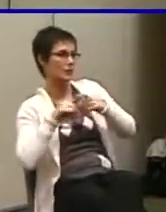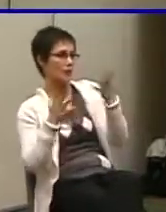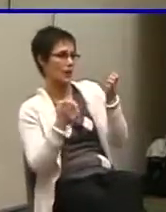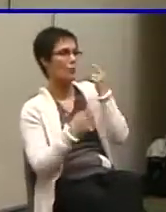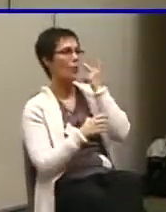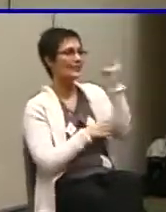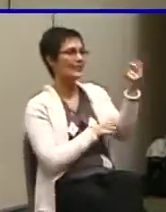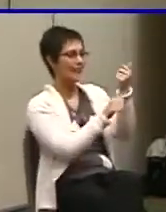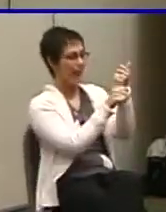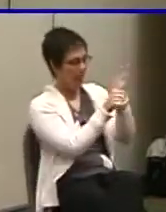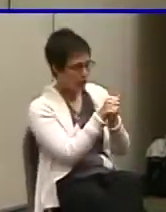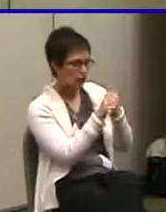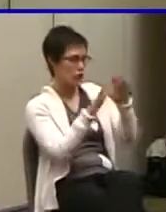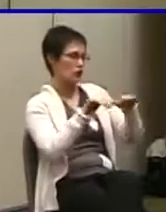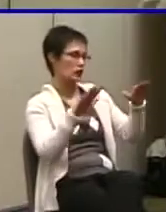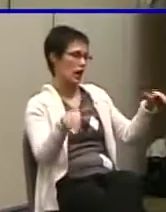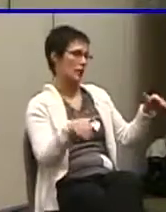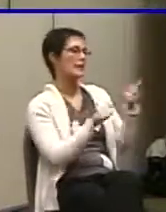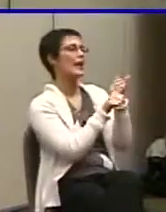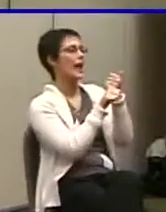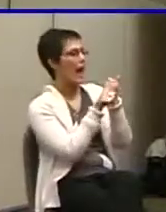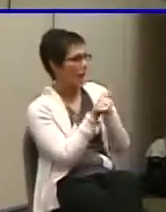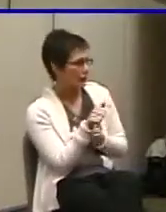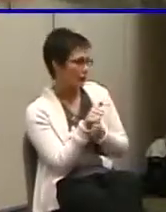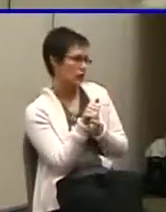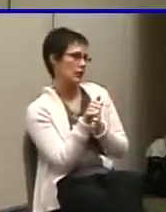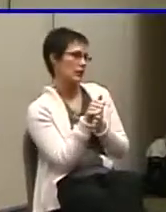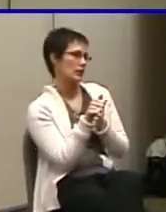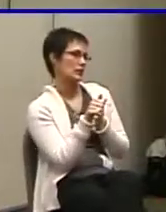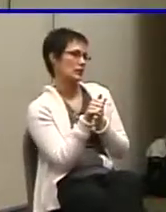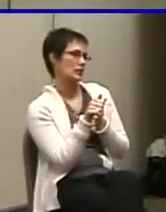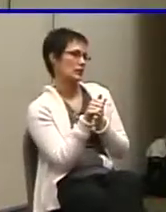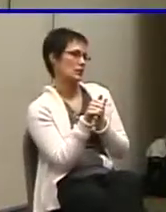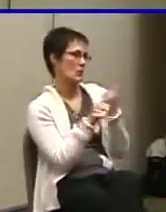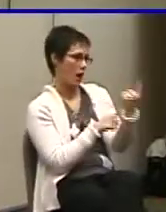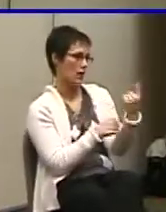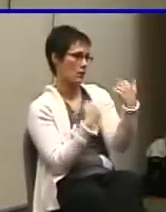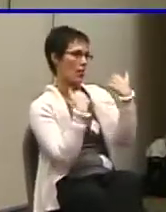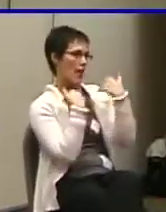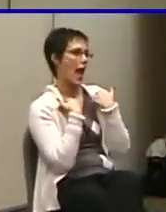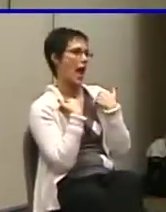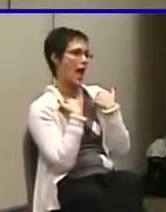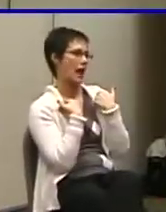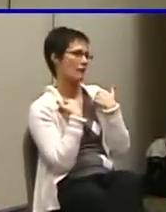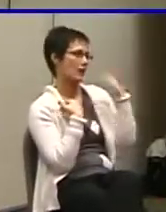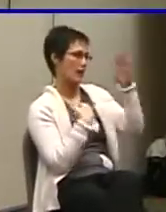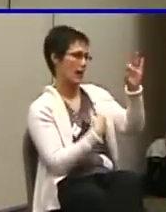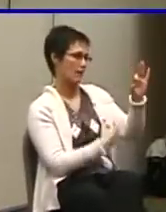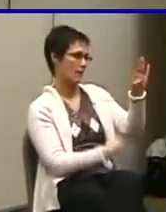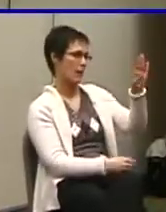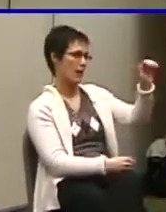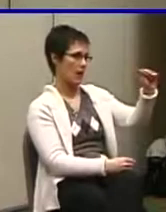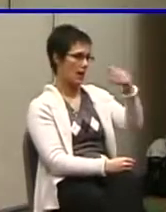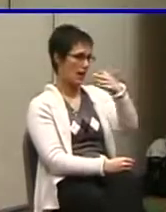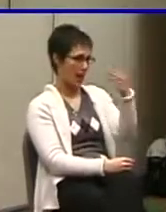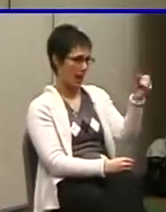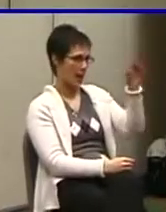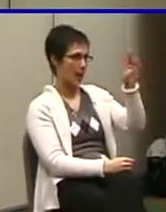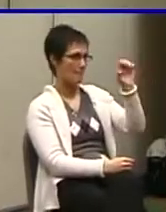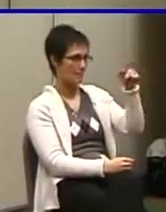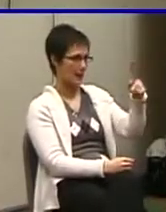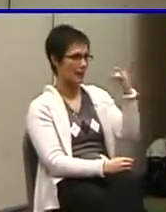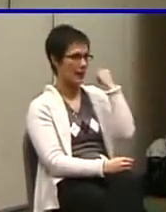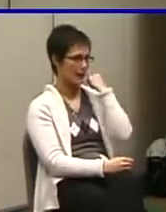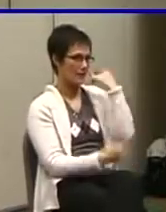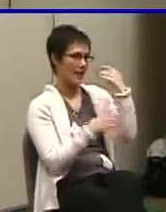an FBA and a BIP if we got to that 10-day kind of a thing, the same kind of situations that we're dealing now with special